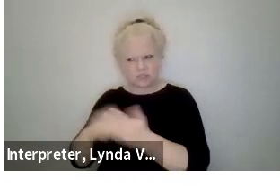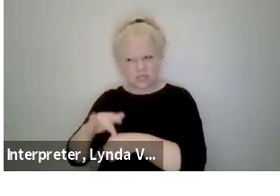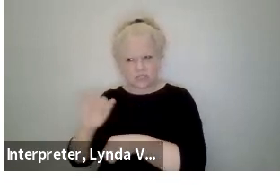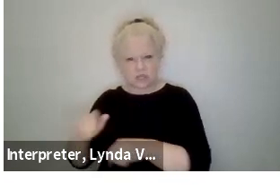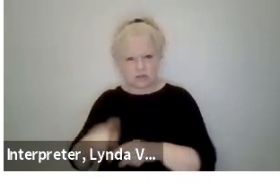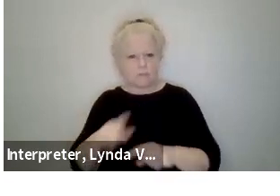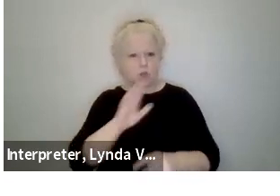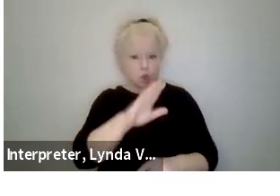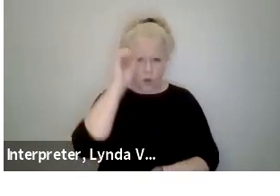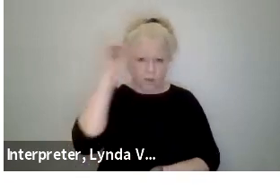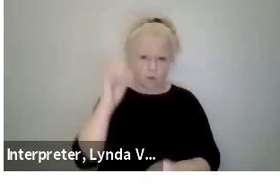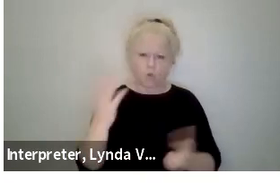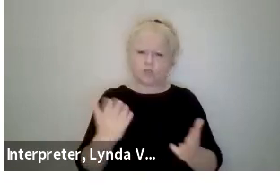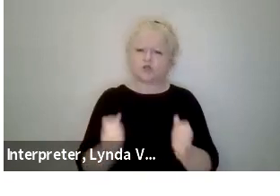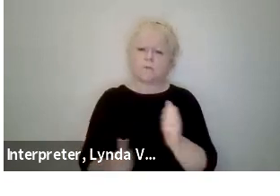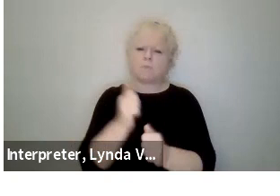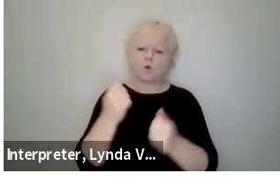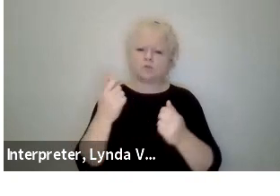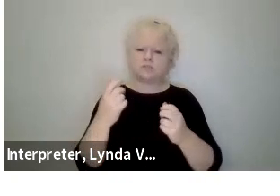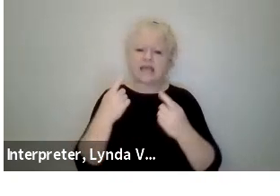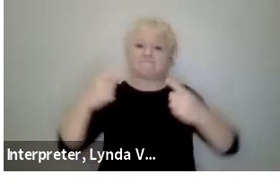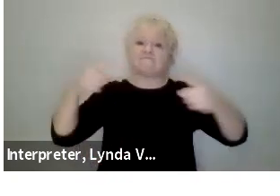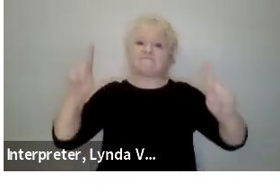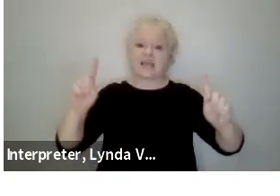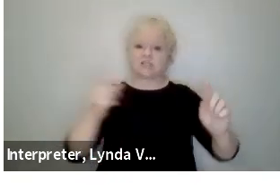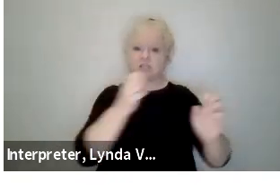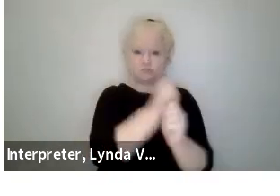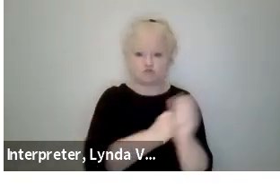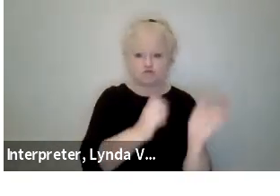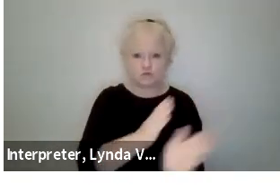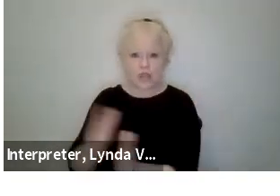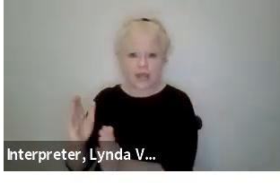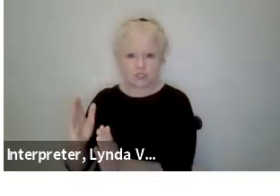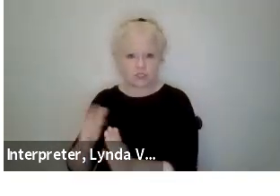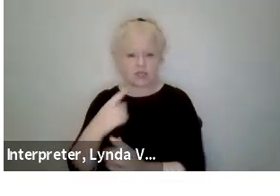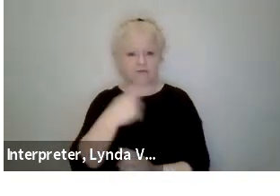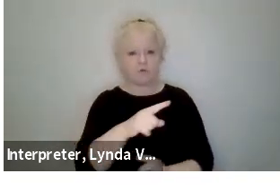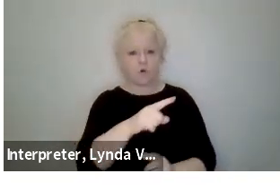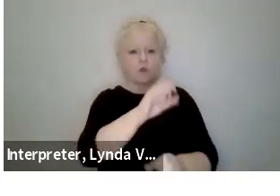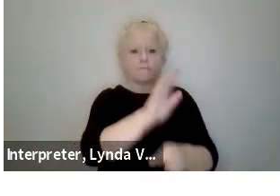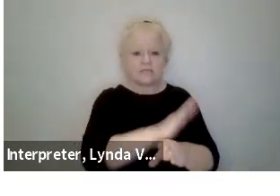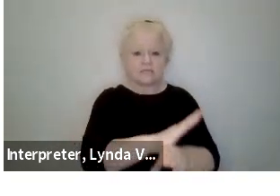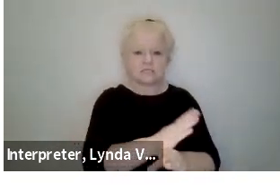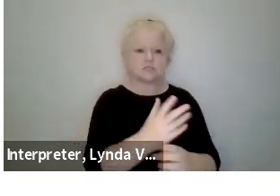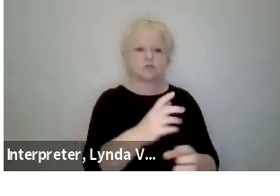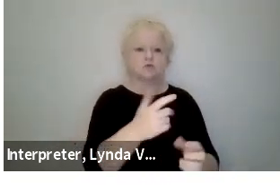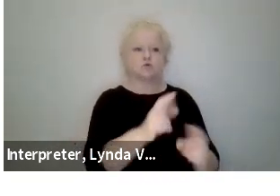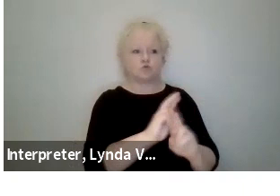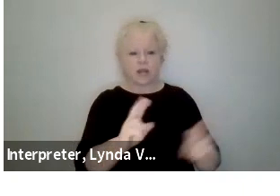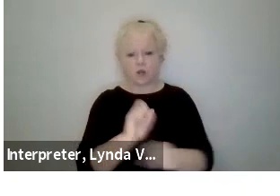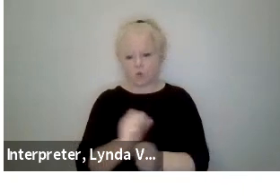your most effective strategy for the program in recruiting employers to work with us?